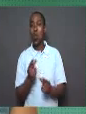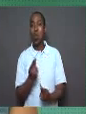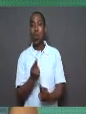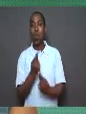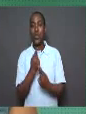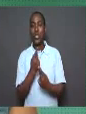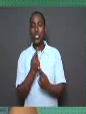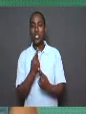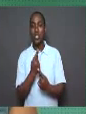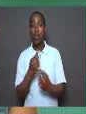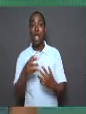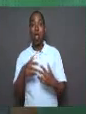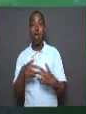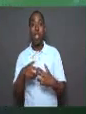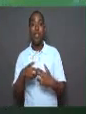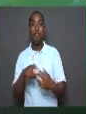connective tissue.